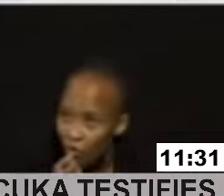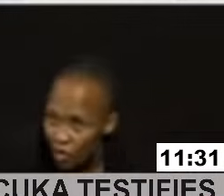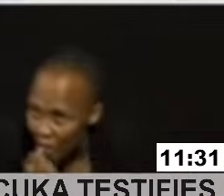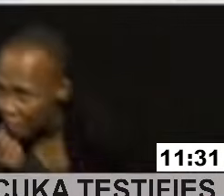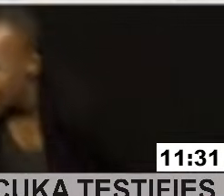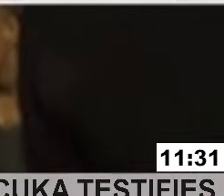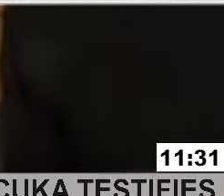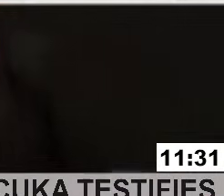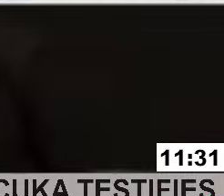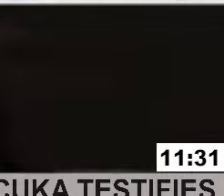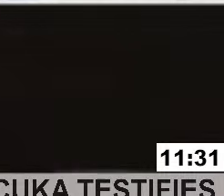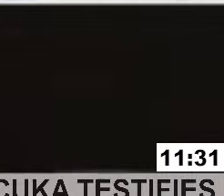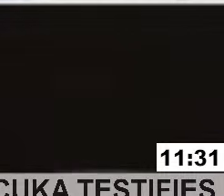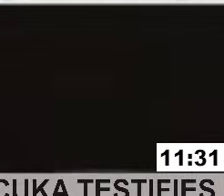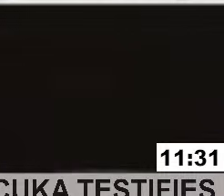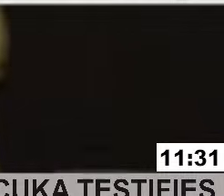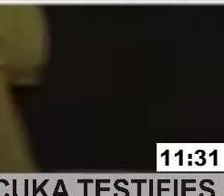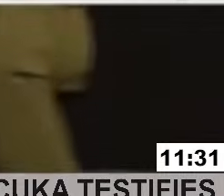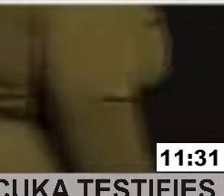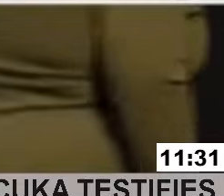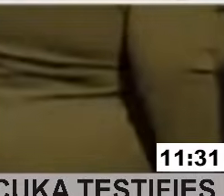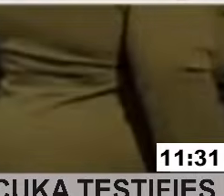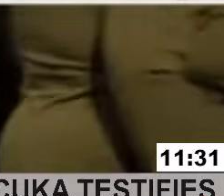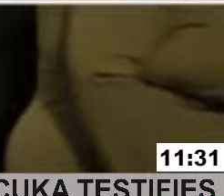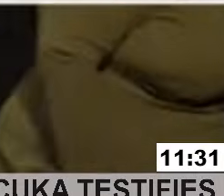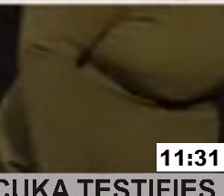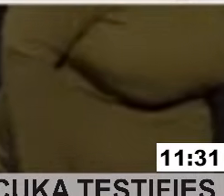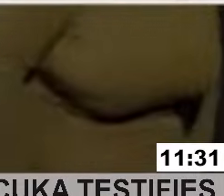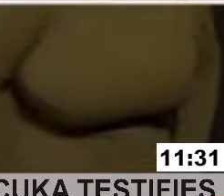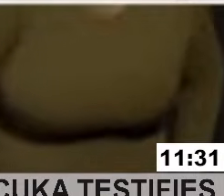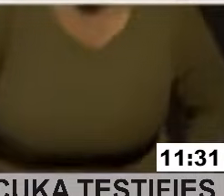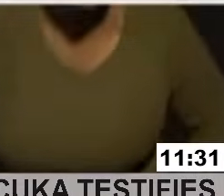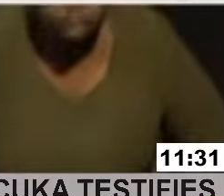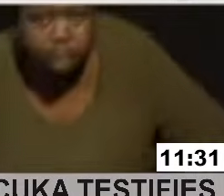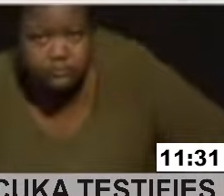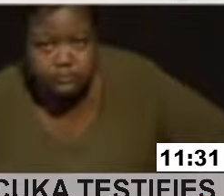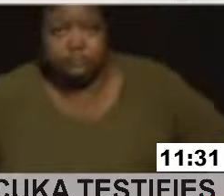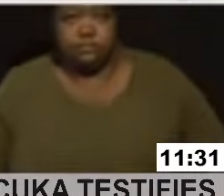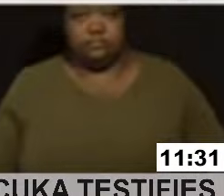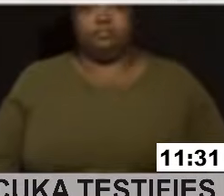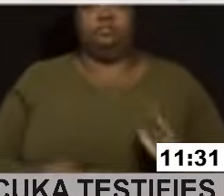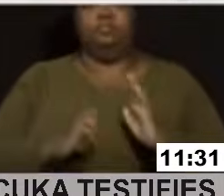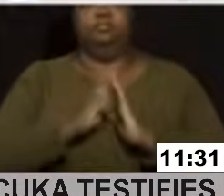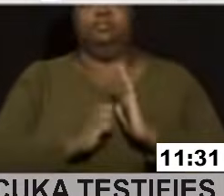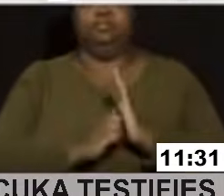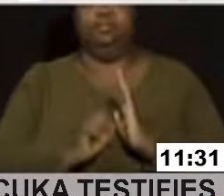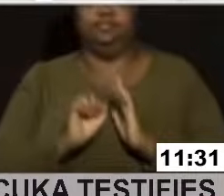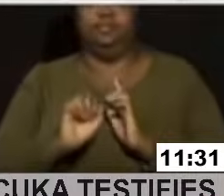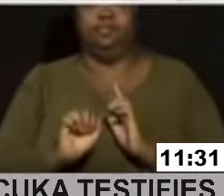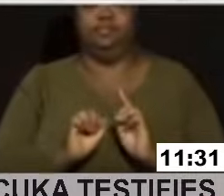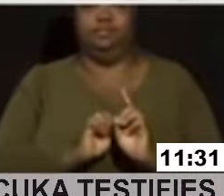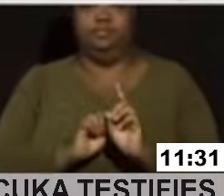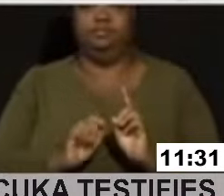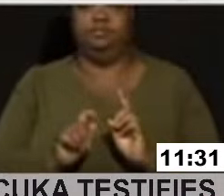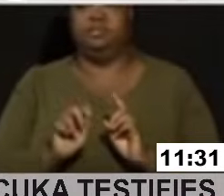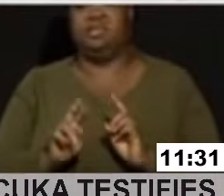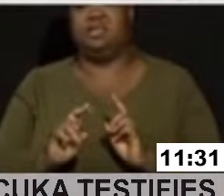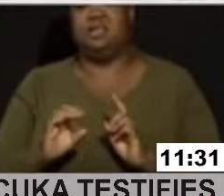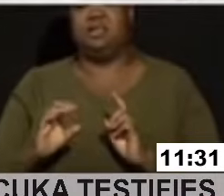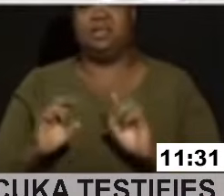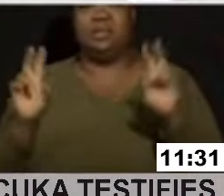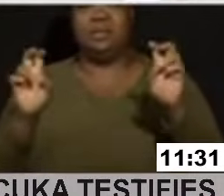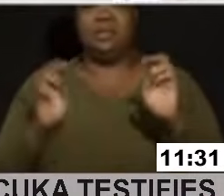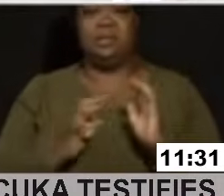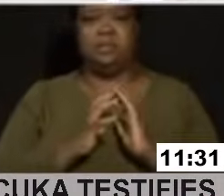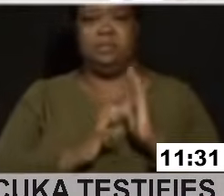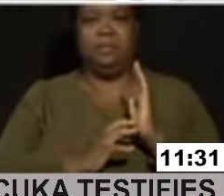You then, in your statement, deal with TRC matters, and perhaps you can very briefly take us through that, essentially